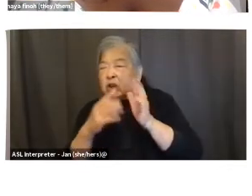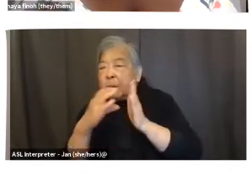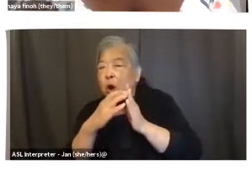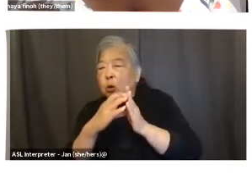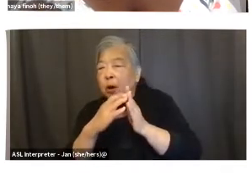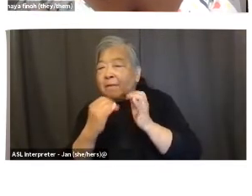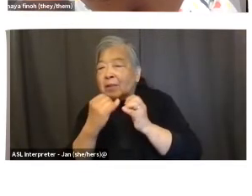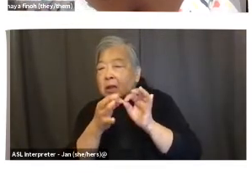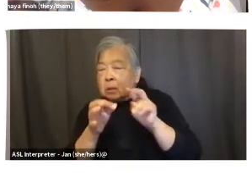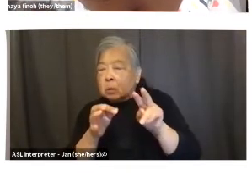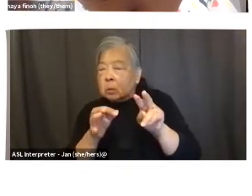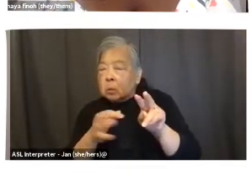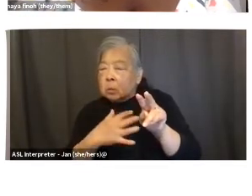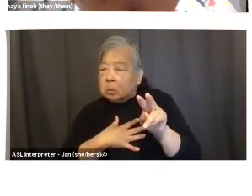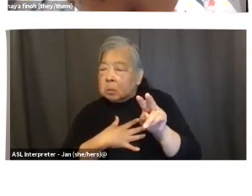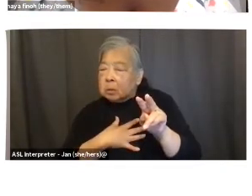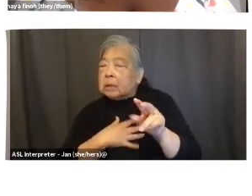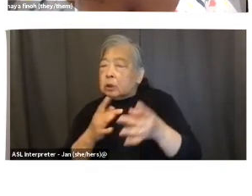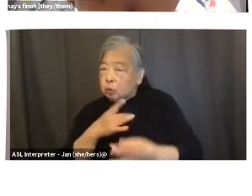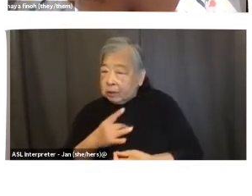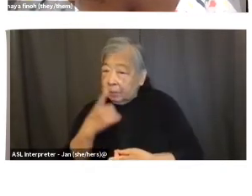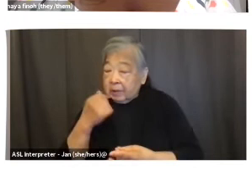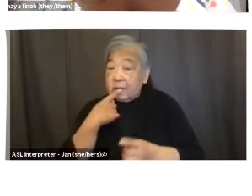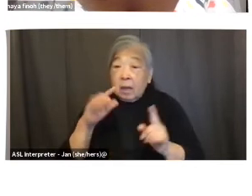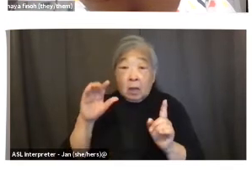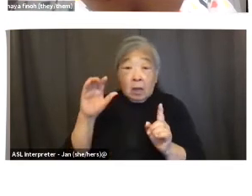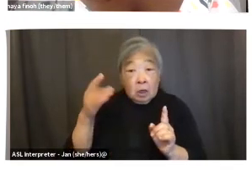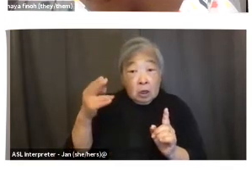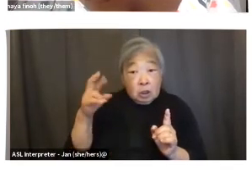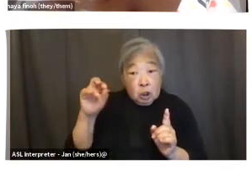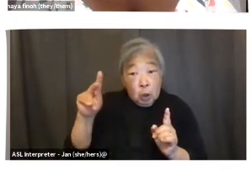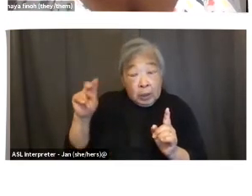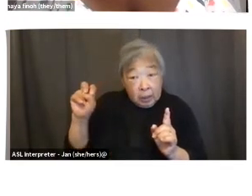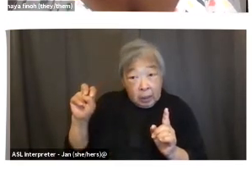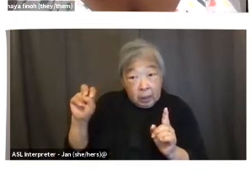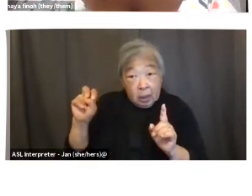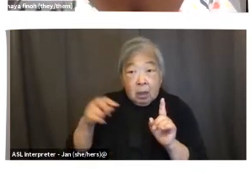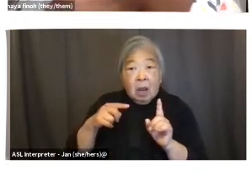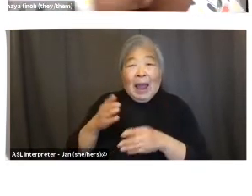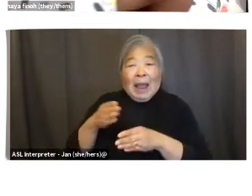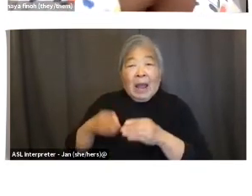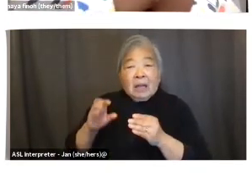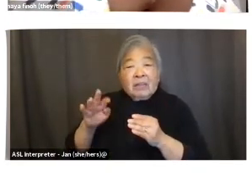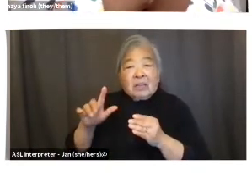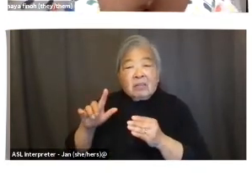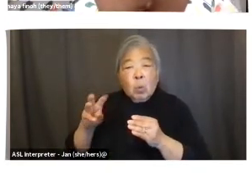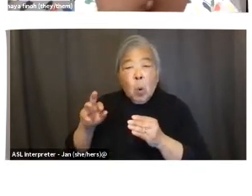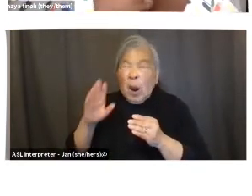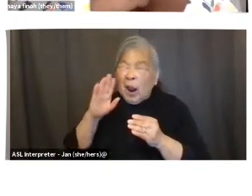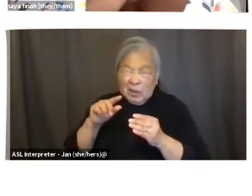interesting. It states the position of the Cherokee Nation at the end of the Civil War, and I'll read it because I know it's